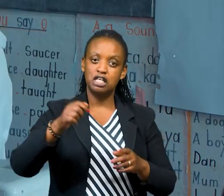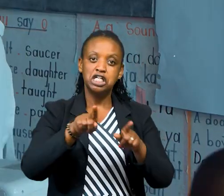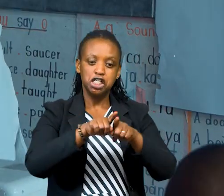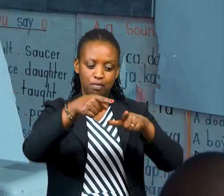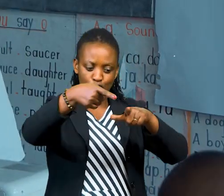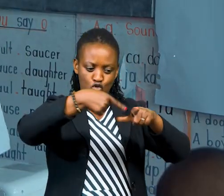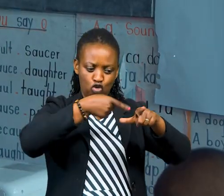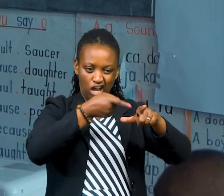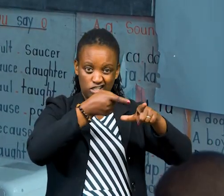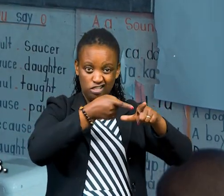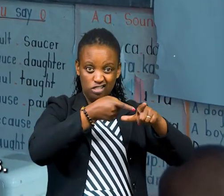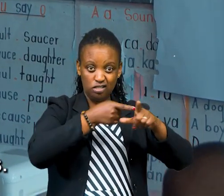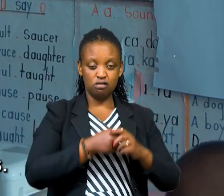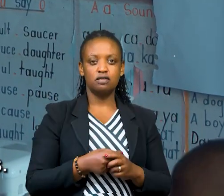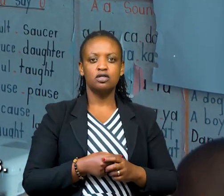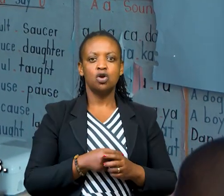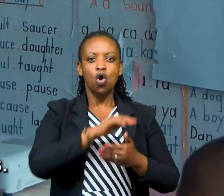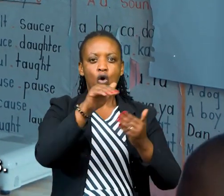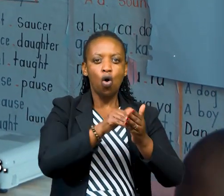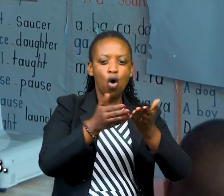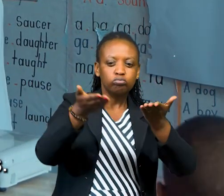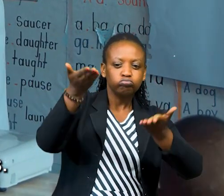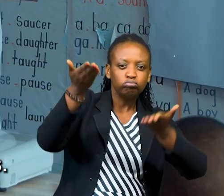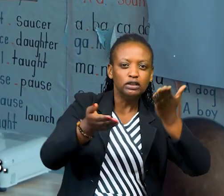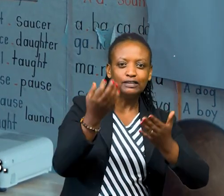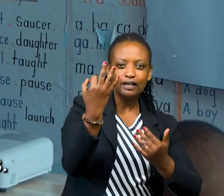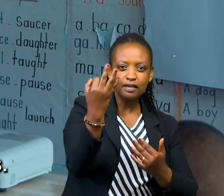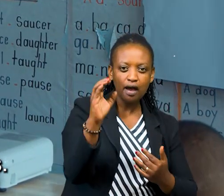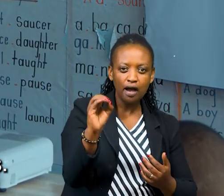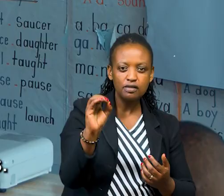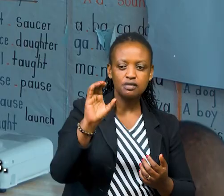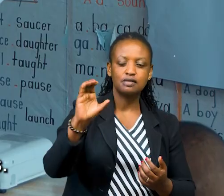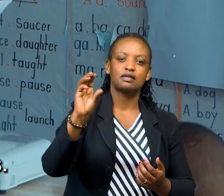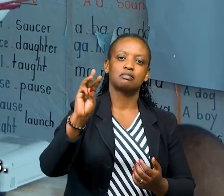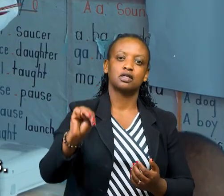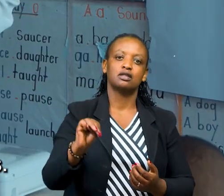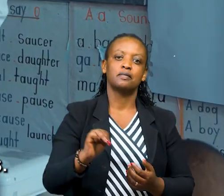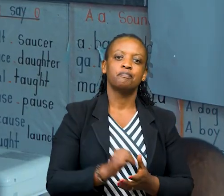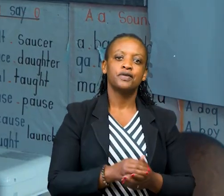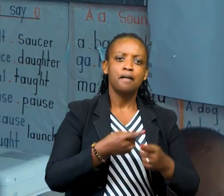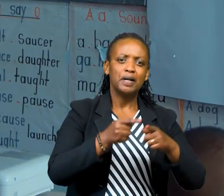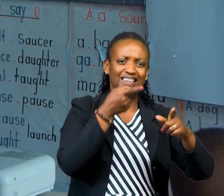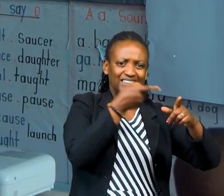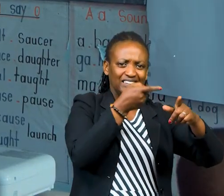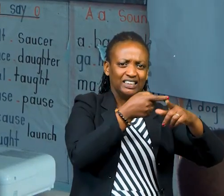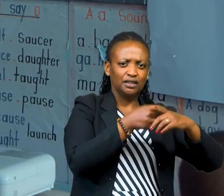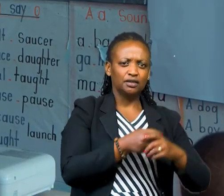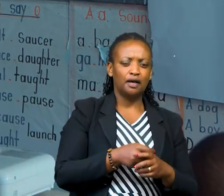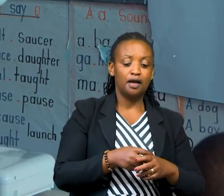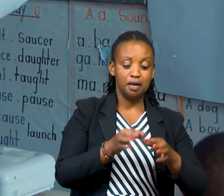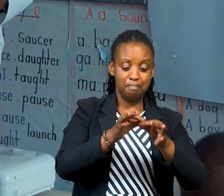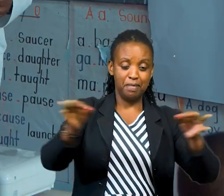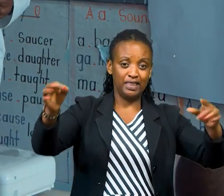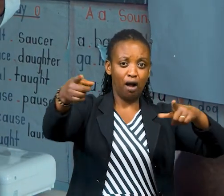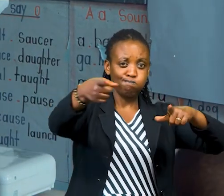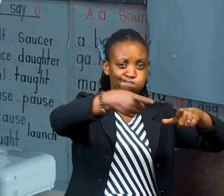Yes. Even this ruler, these rulers, all these ones, they measure up to 30 centimeters. Then this one,